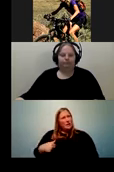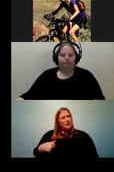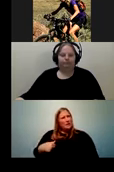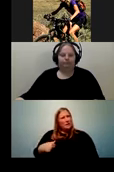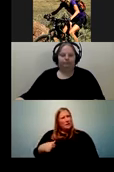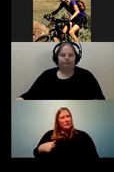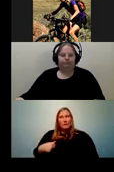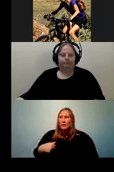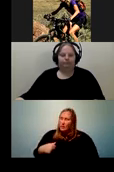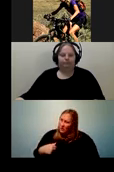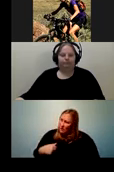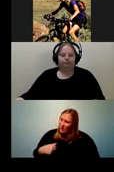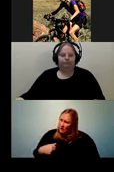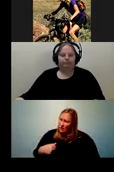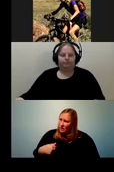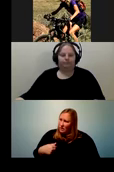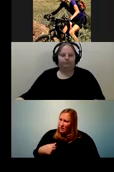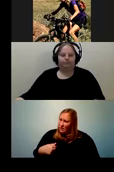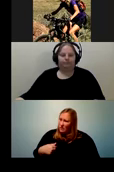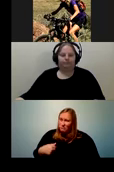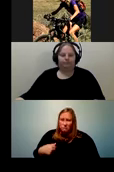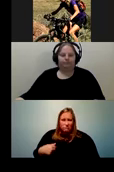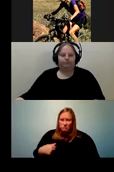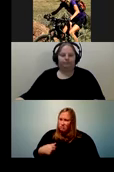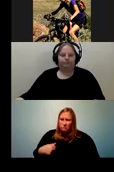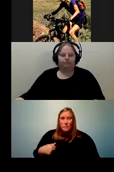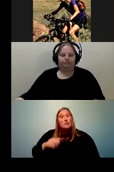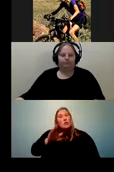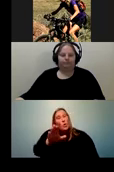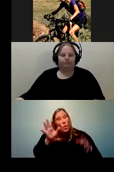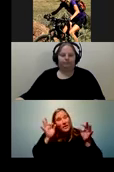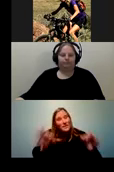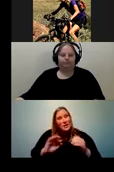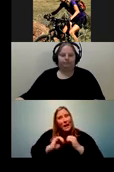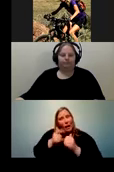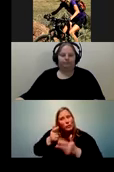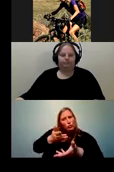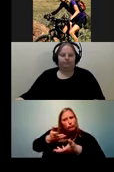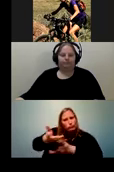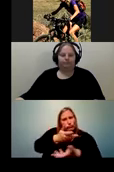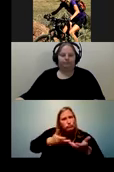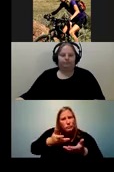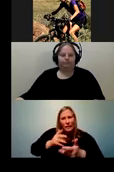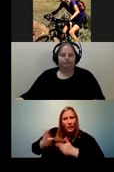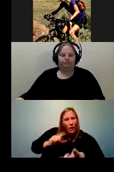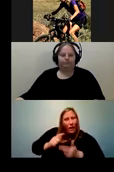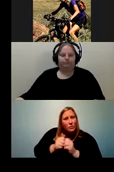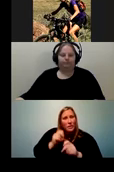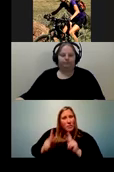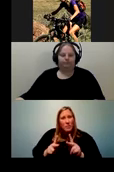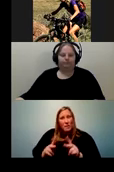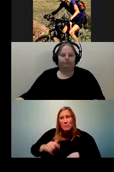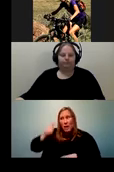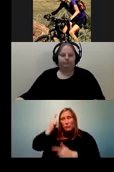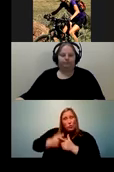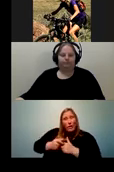So your decisions and how you interact with people can have an enormous impact. He couldn't get out of bed for